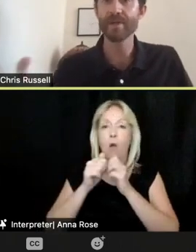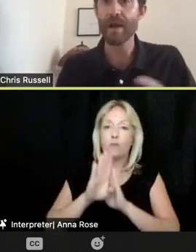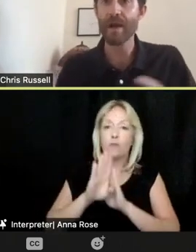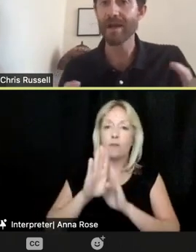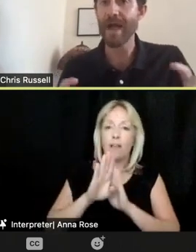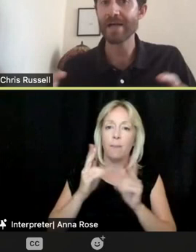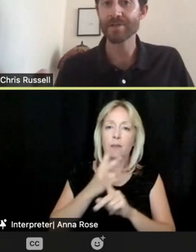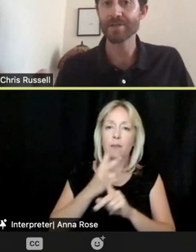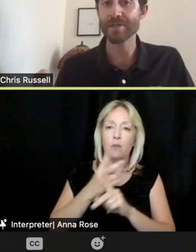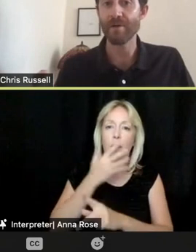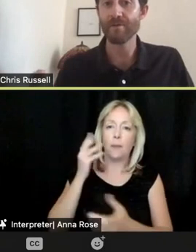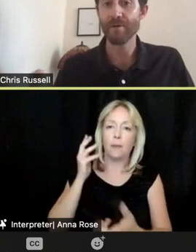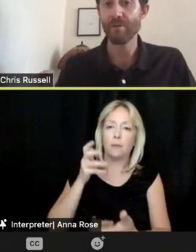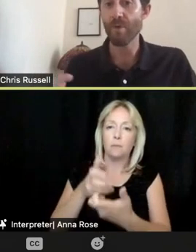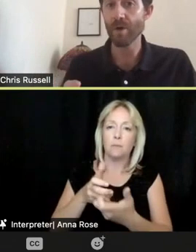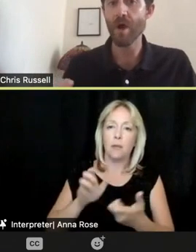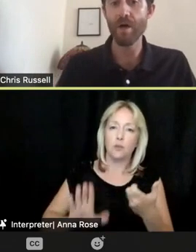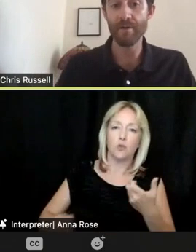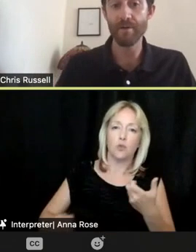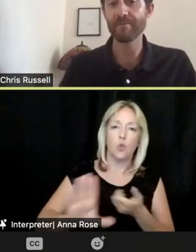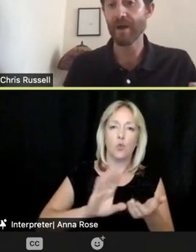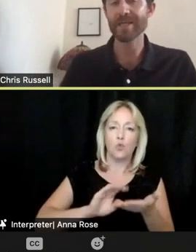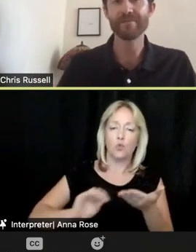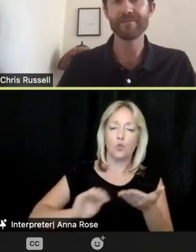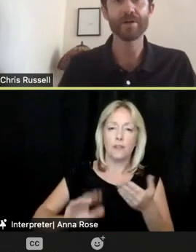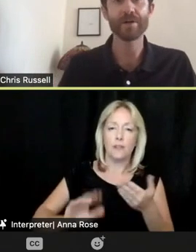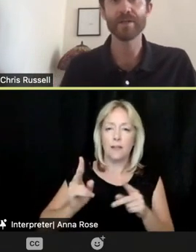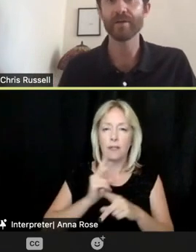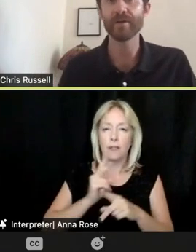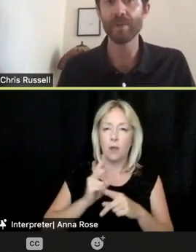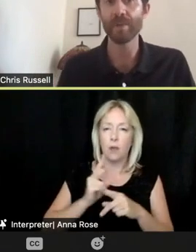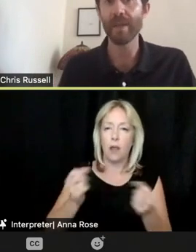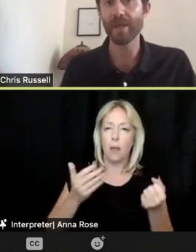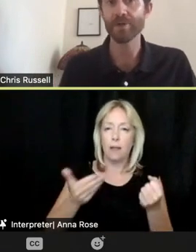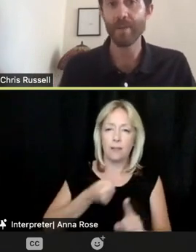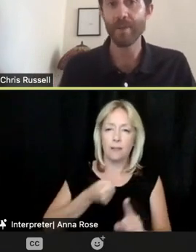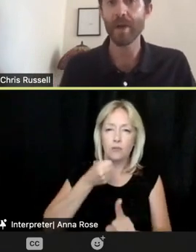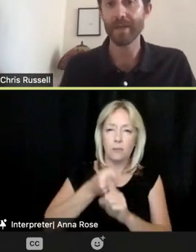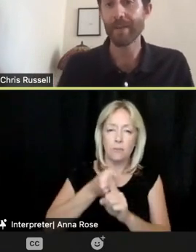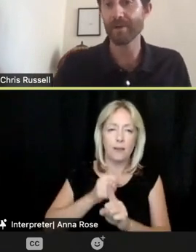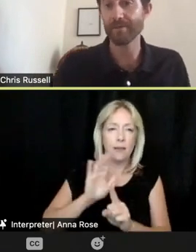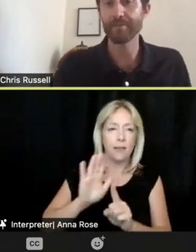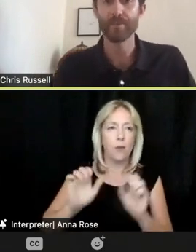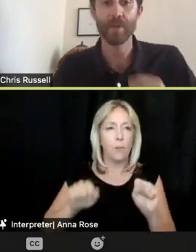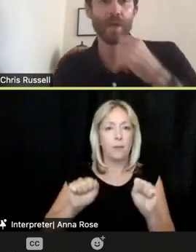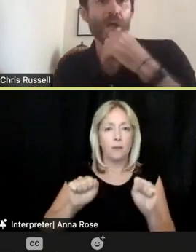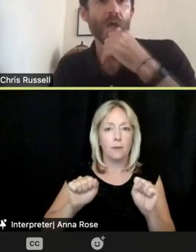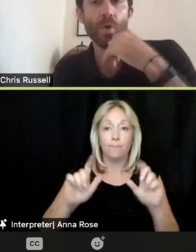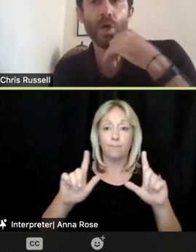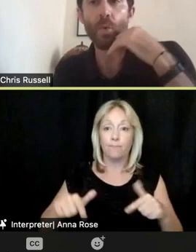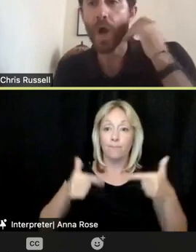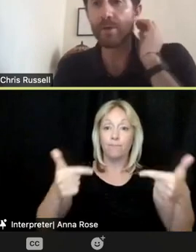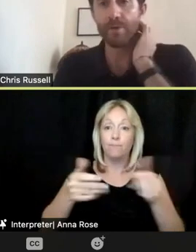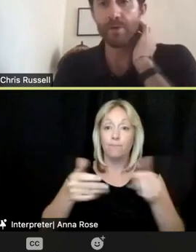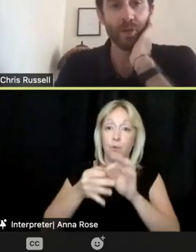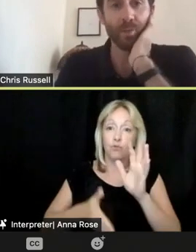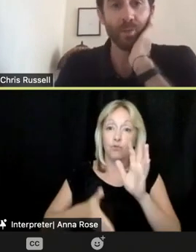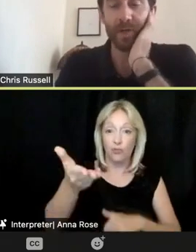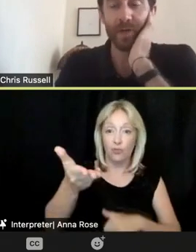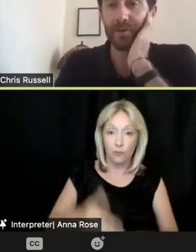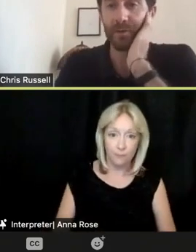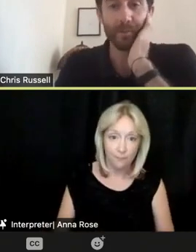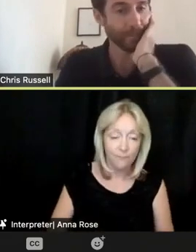to figure out and ask yourself, what are all of the various factors I need to be making sure I'm on top of? Okay, we're going to walk